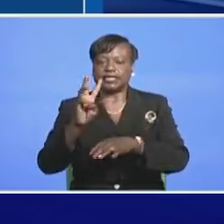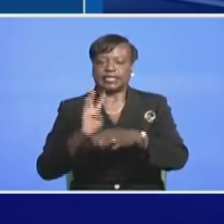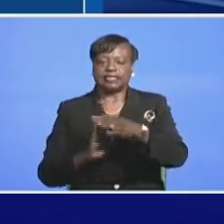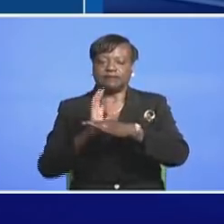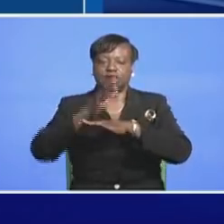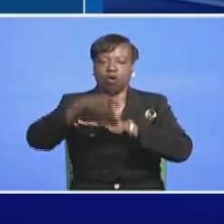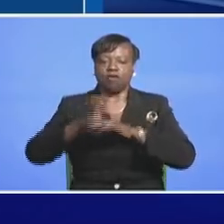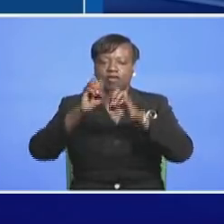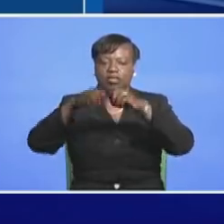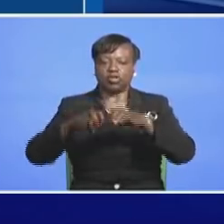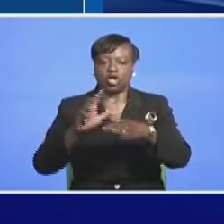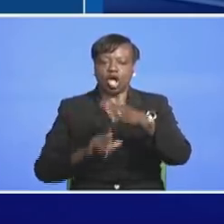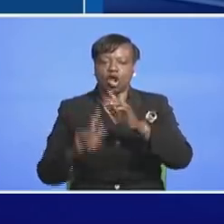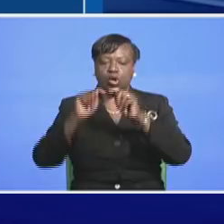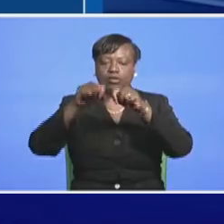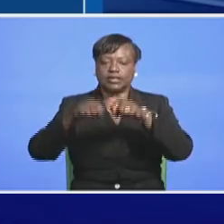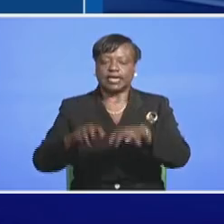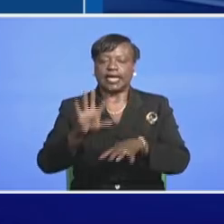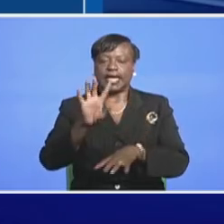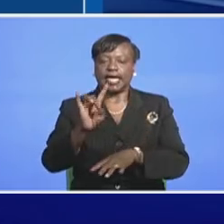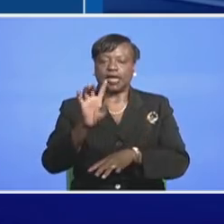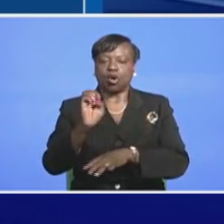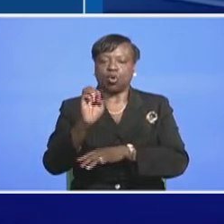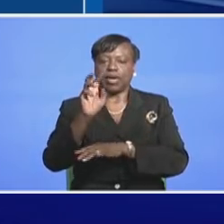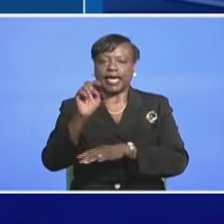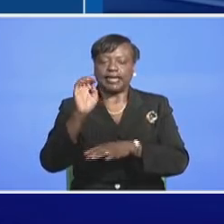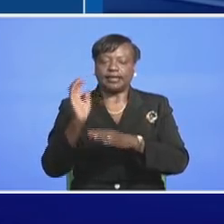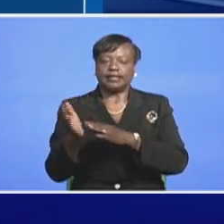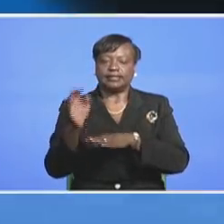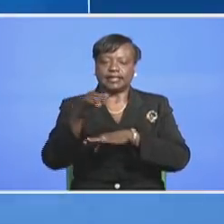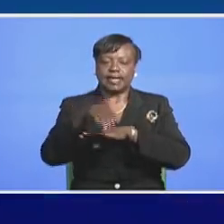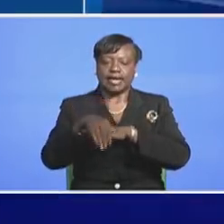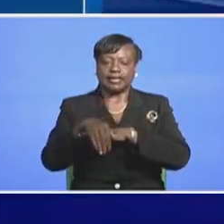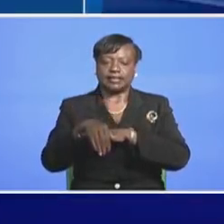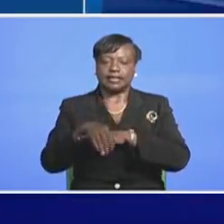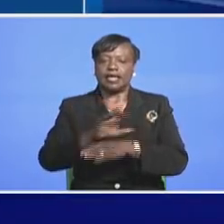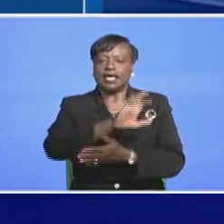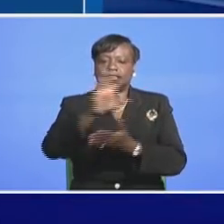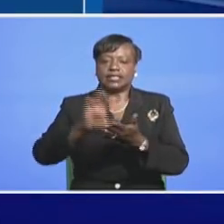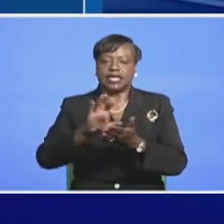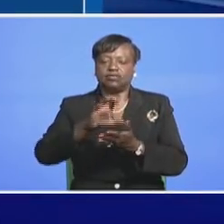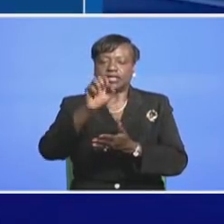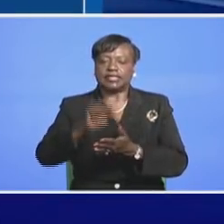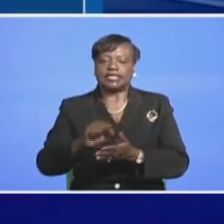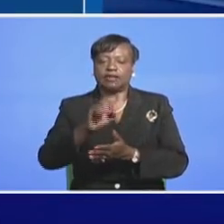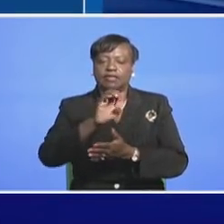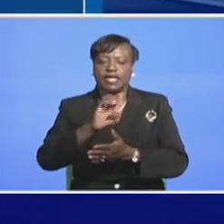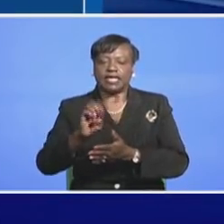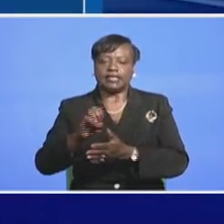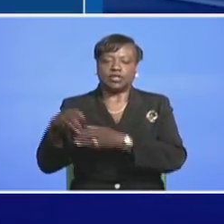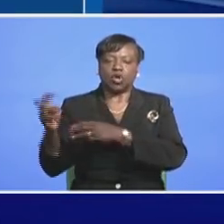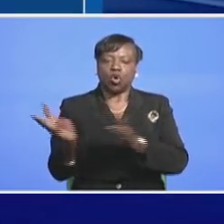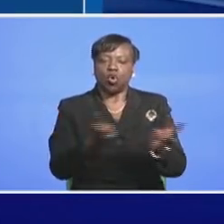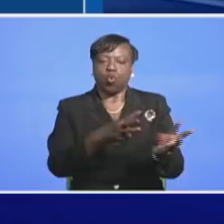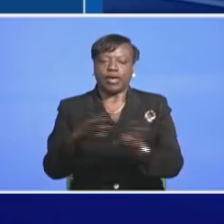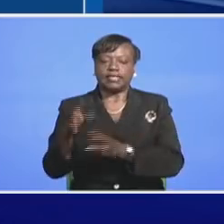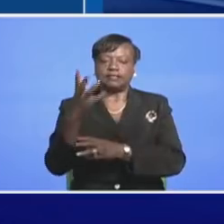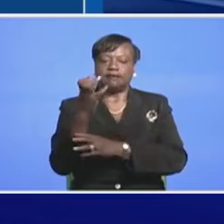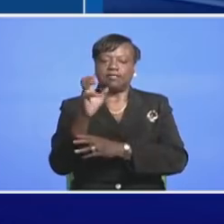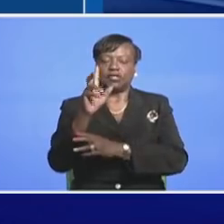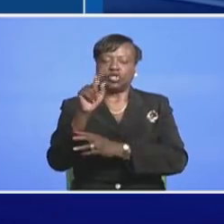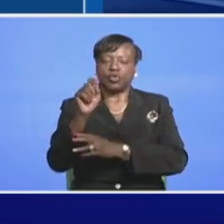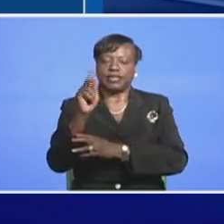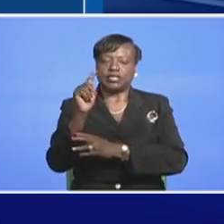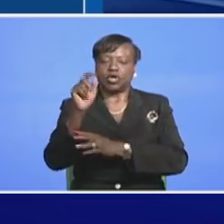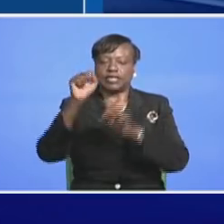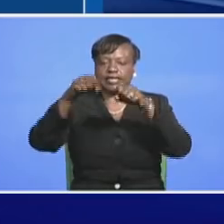feet over the ocean. Low tide taking place at 8:08 tonight. For the central and southeastern islands, winds southeast at 15 to 20